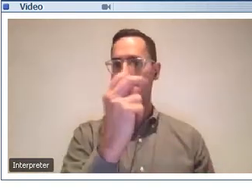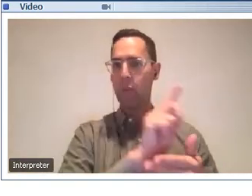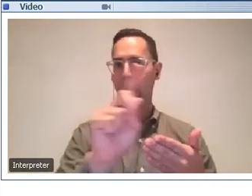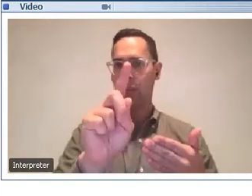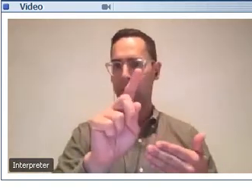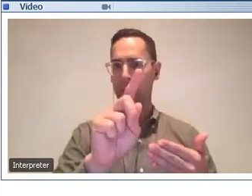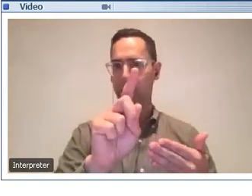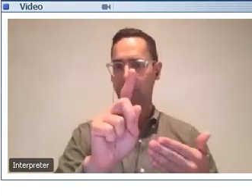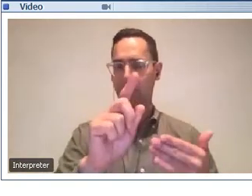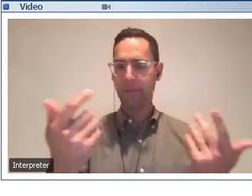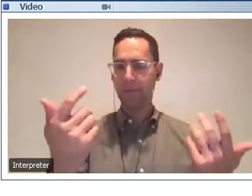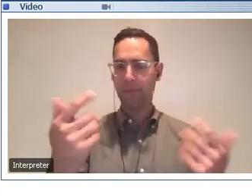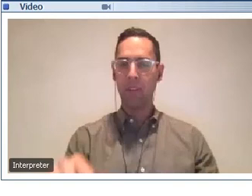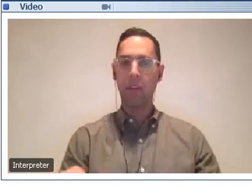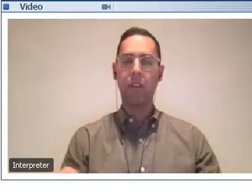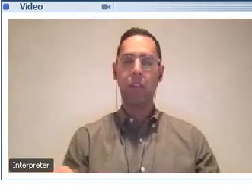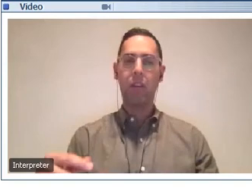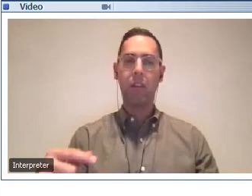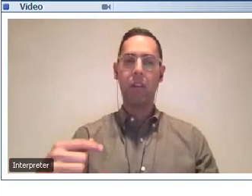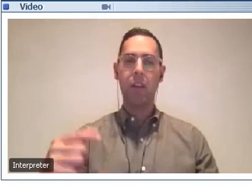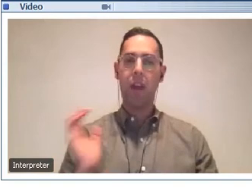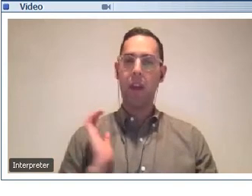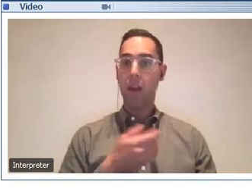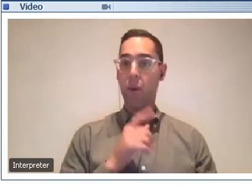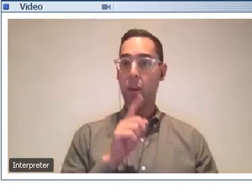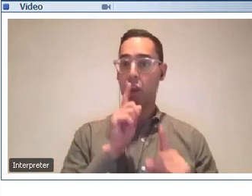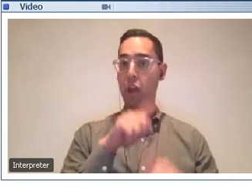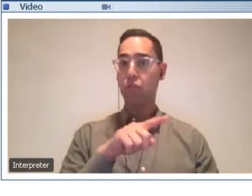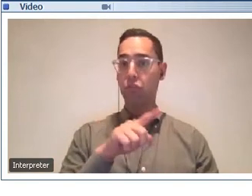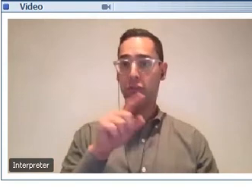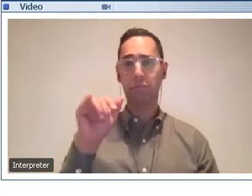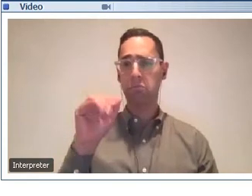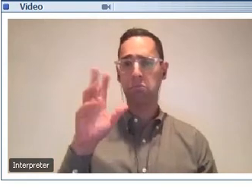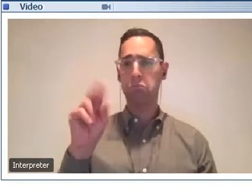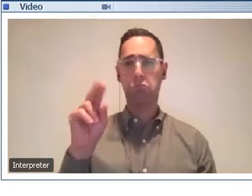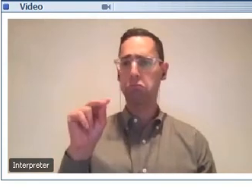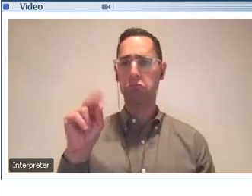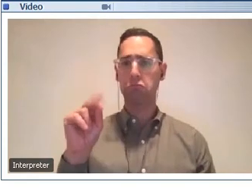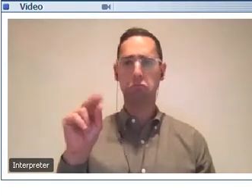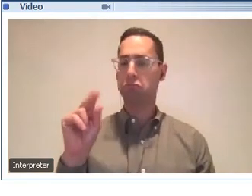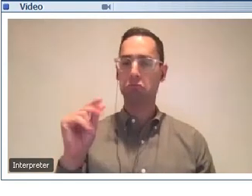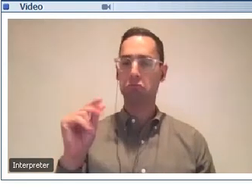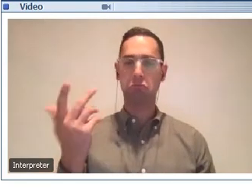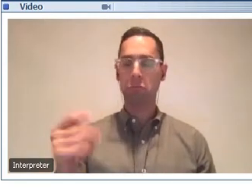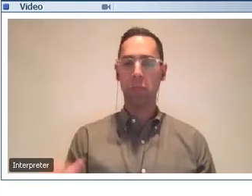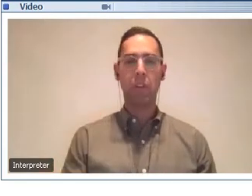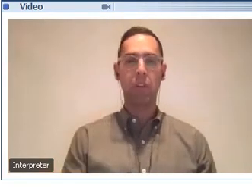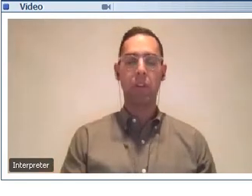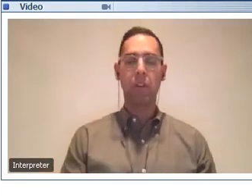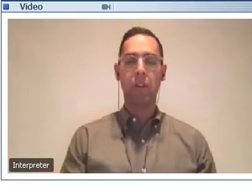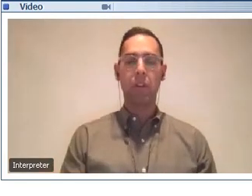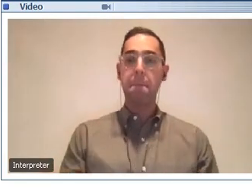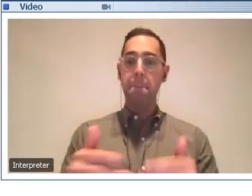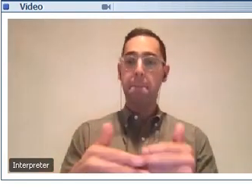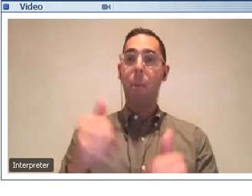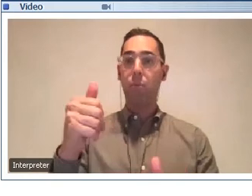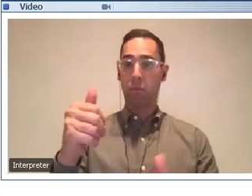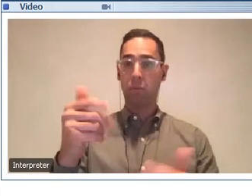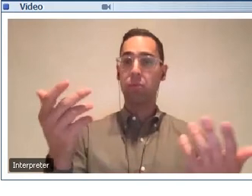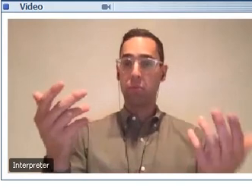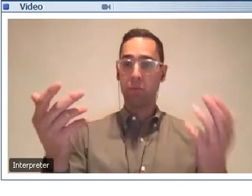Medical Leave Act? And the short answer to that is no. Most policymakers,